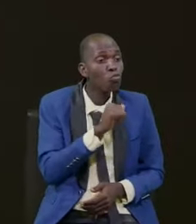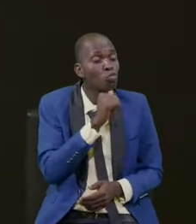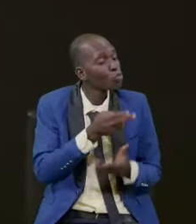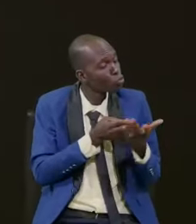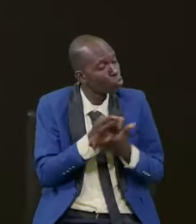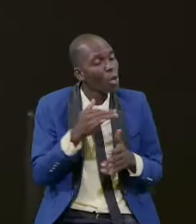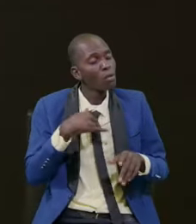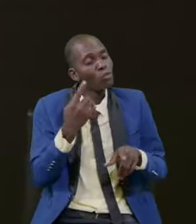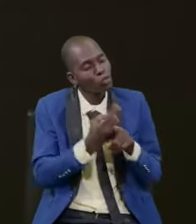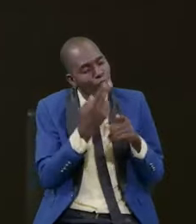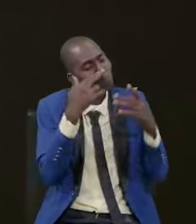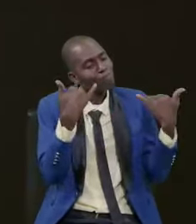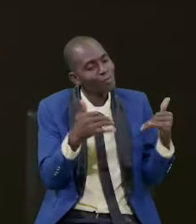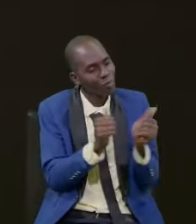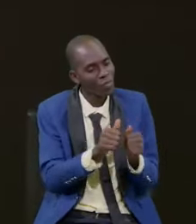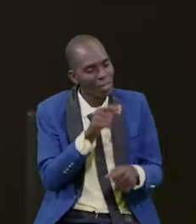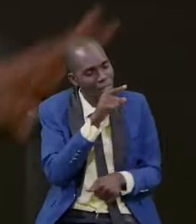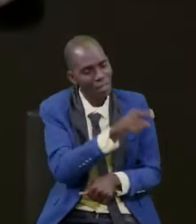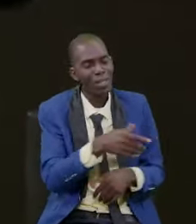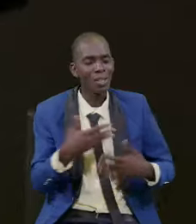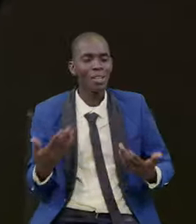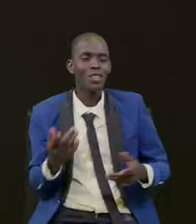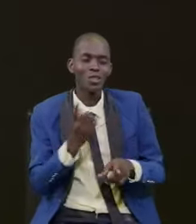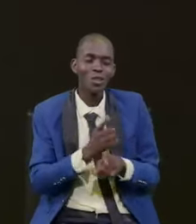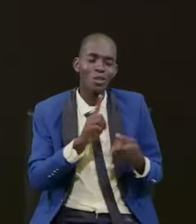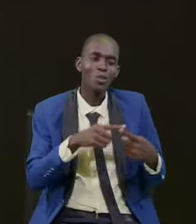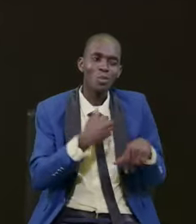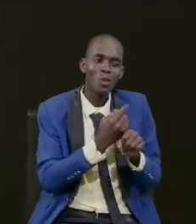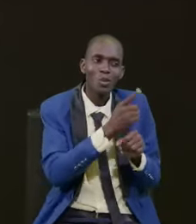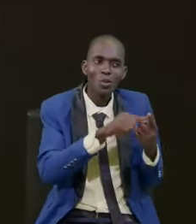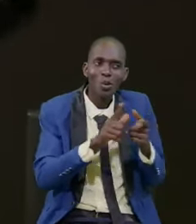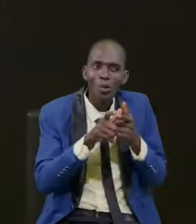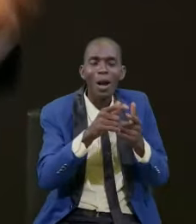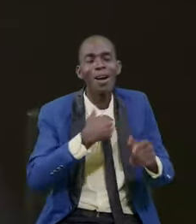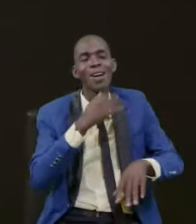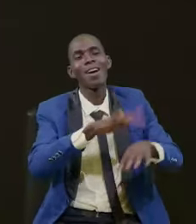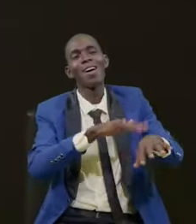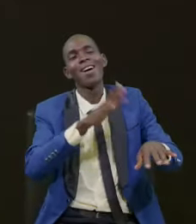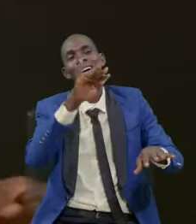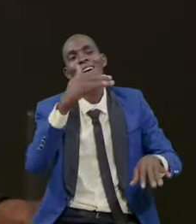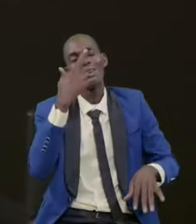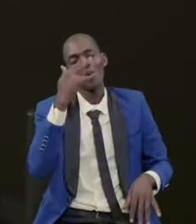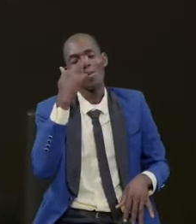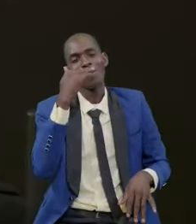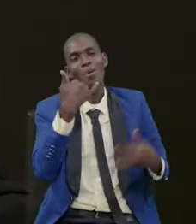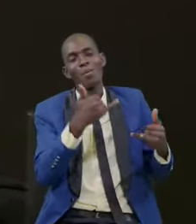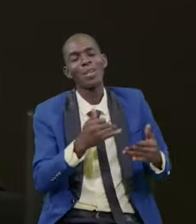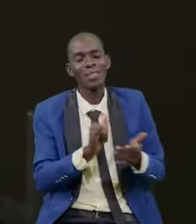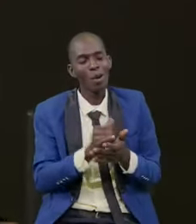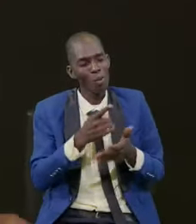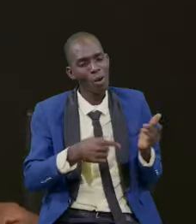just jolt you and just, you know, make you to run. And then I'll say, come back, come back. That was a lie. So is